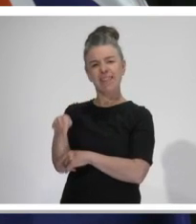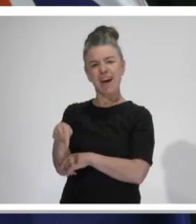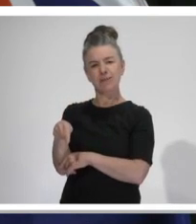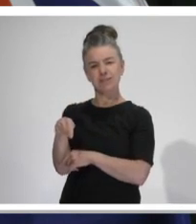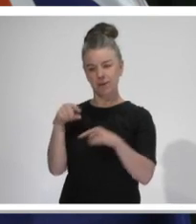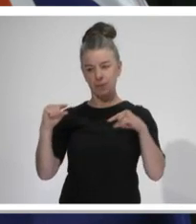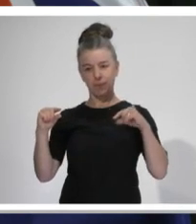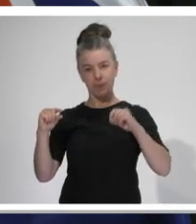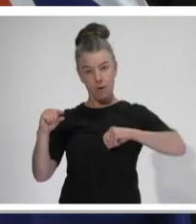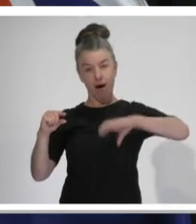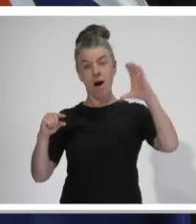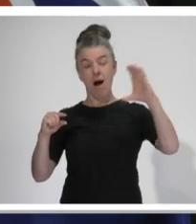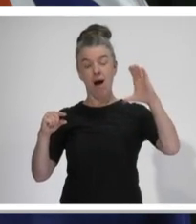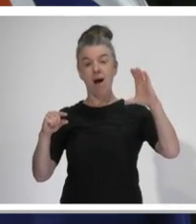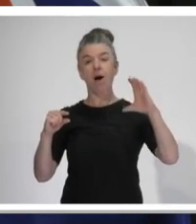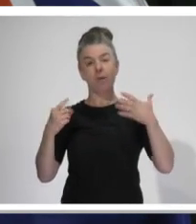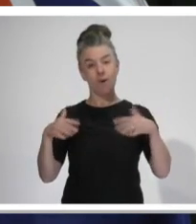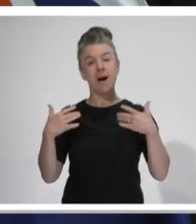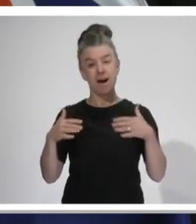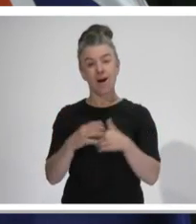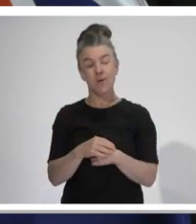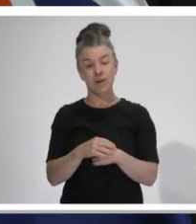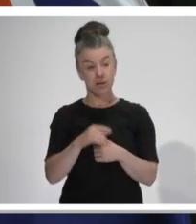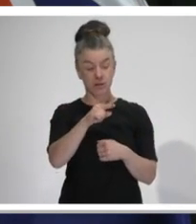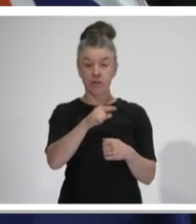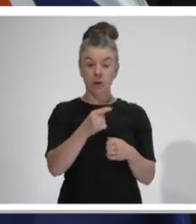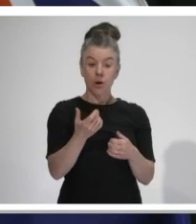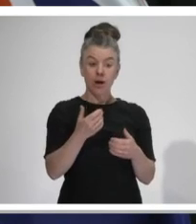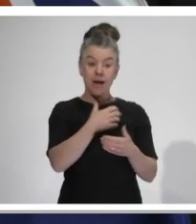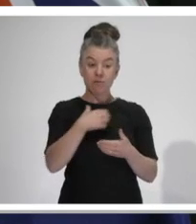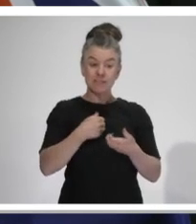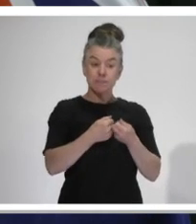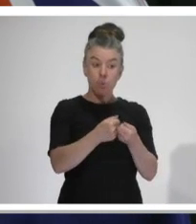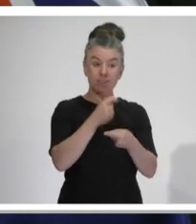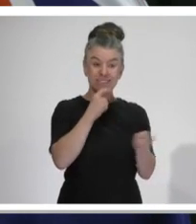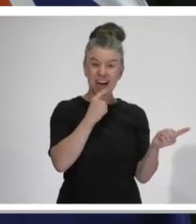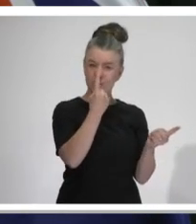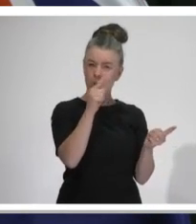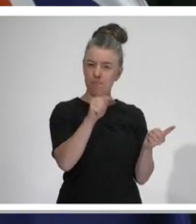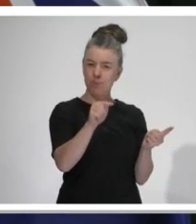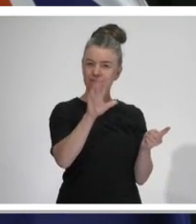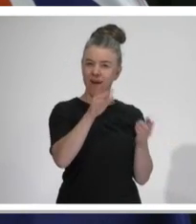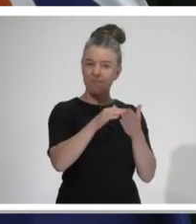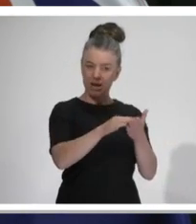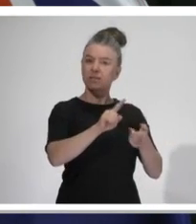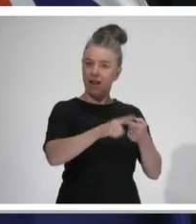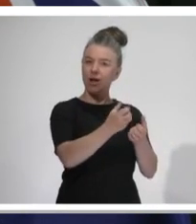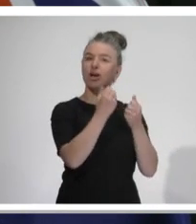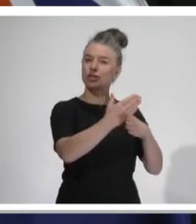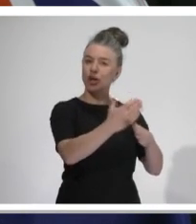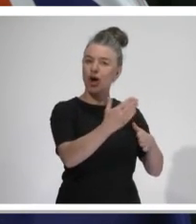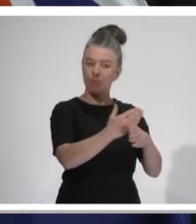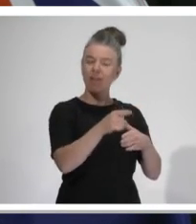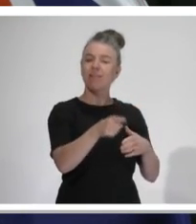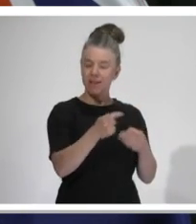about 1.5% of the amount of workers being covered by the wage subsidy. This shows that our action to move early and get money out the door